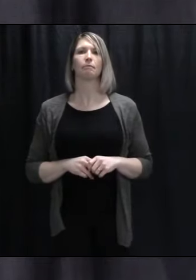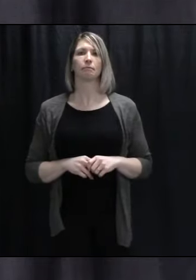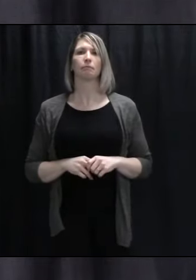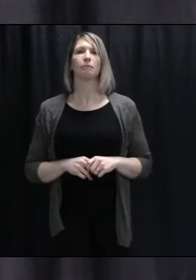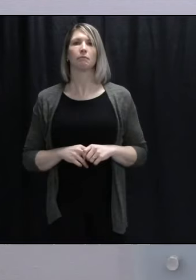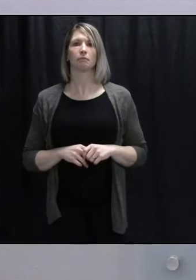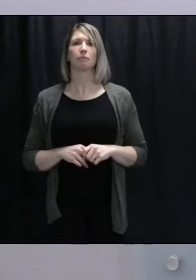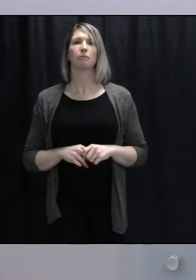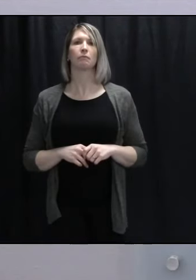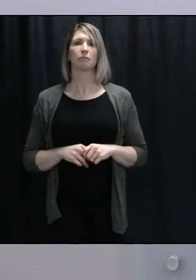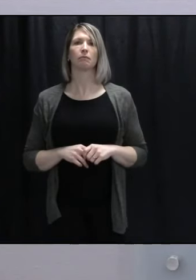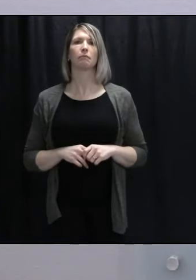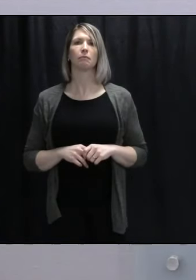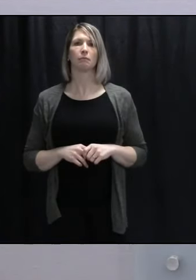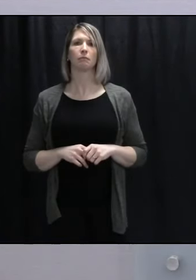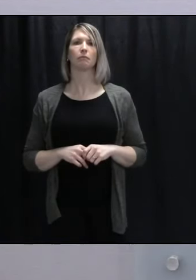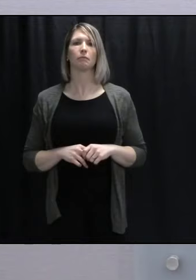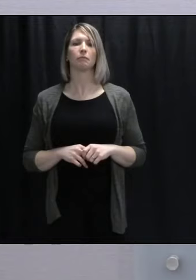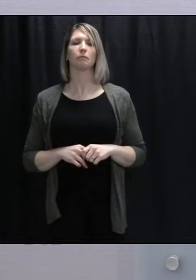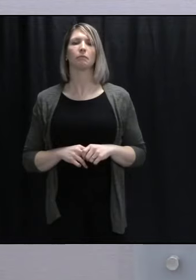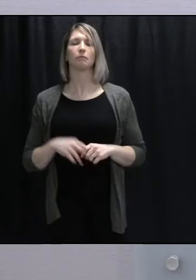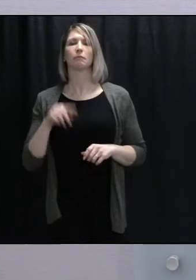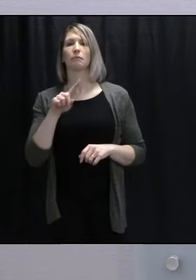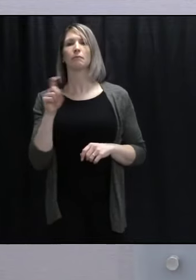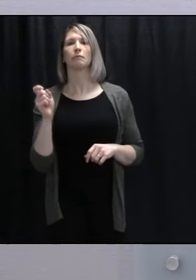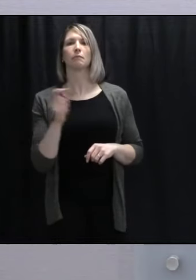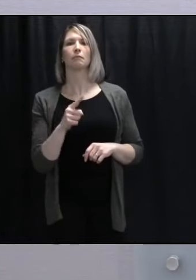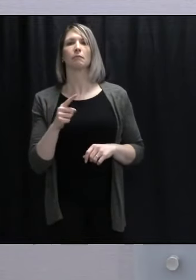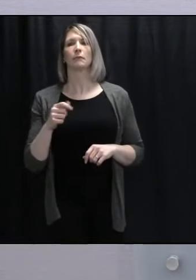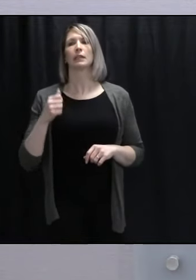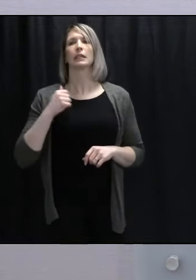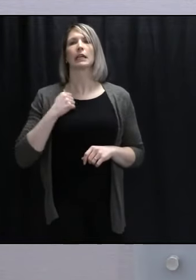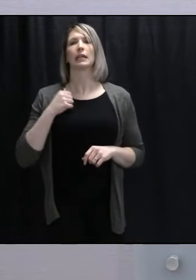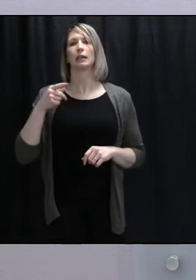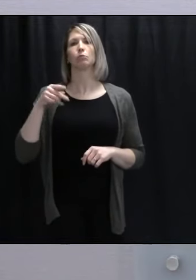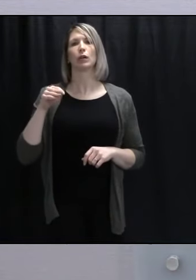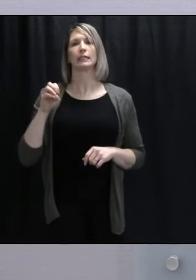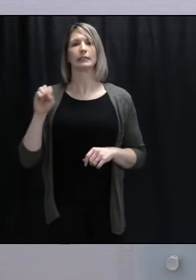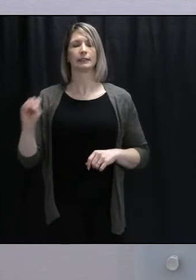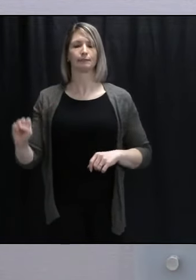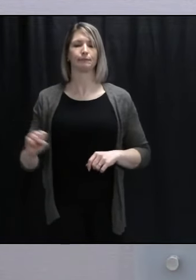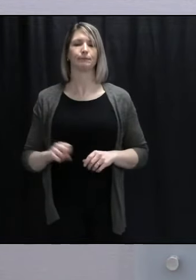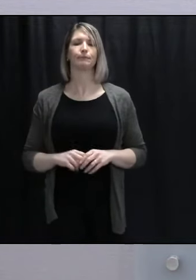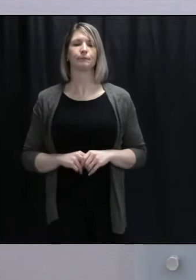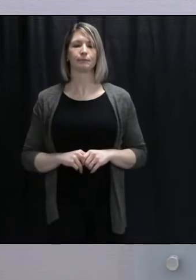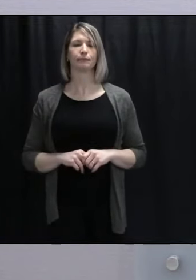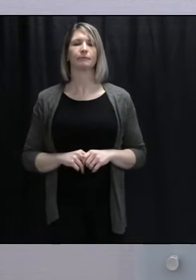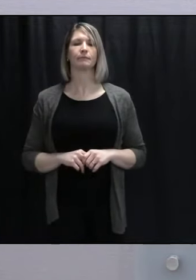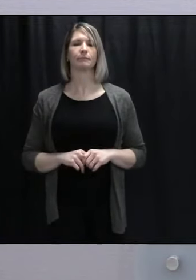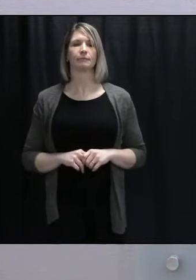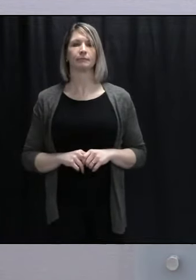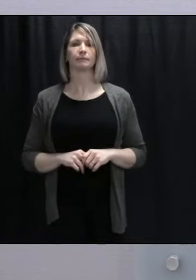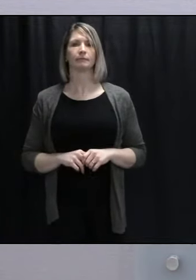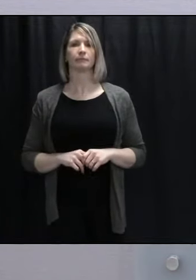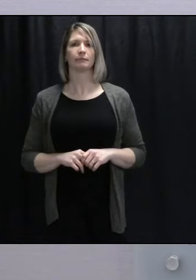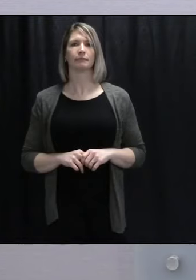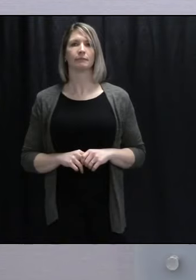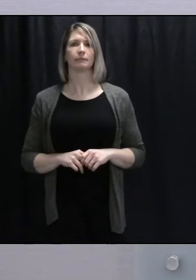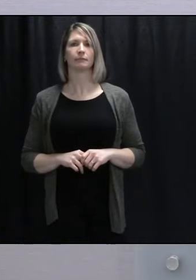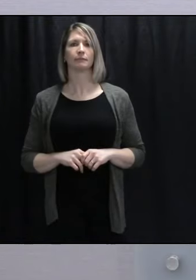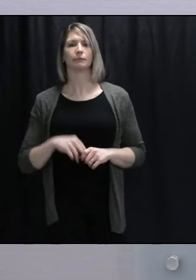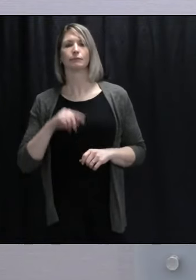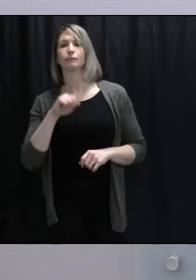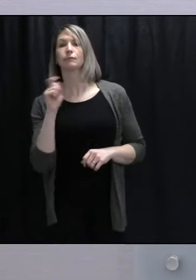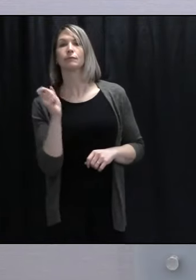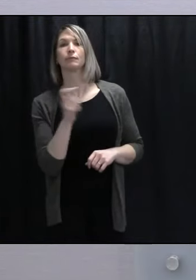The next question is from Holly Mackenzie-Suter from the Canadian Press. Please go ahead. Hi, question for Minister